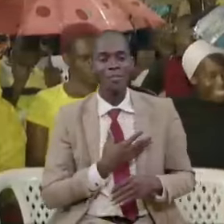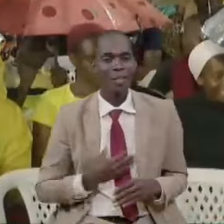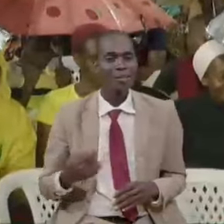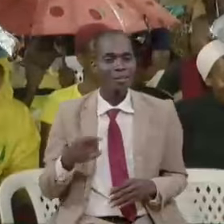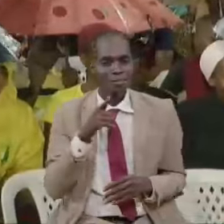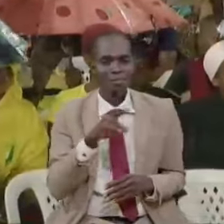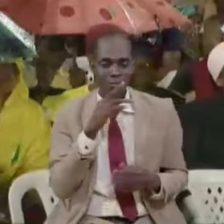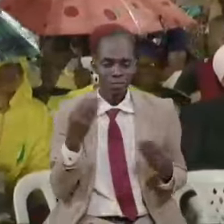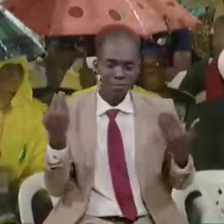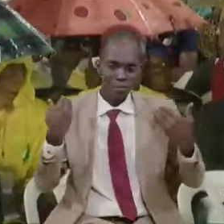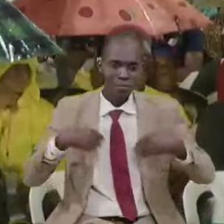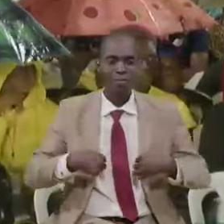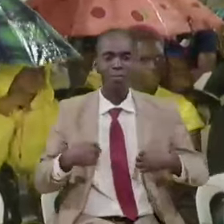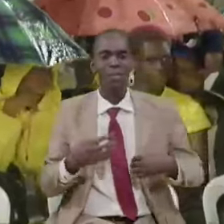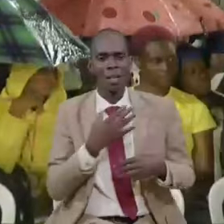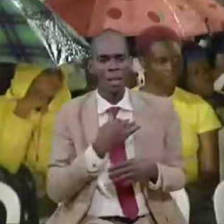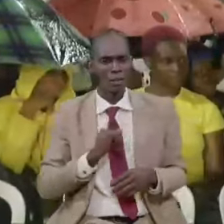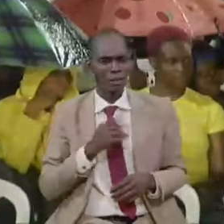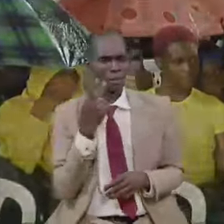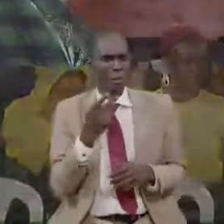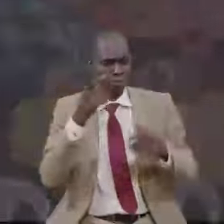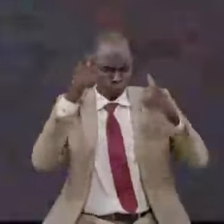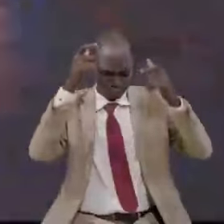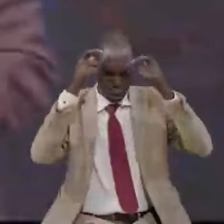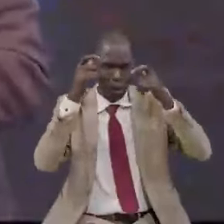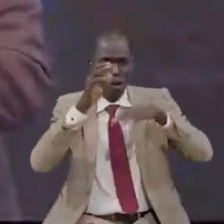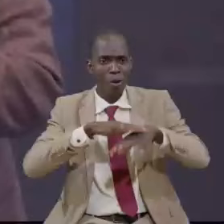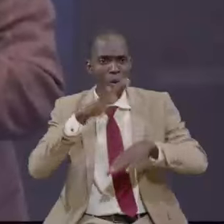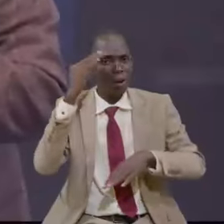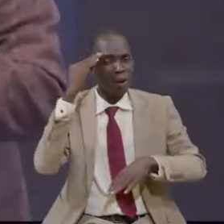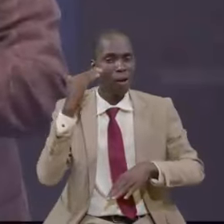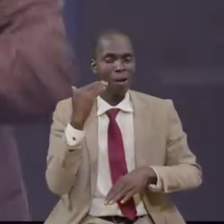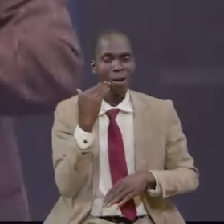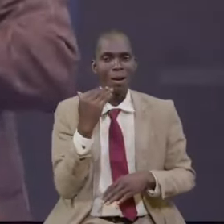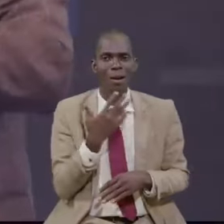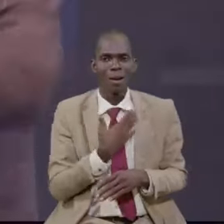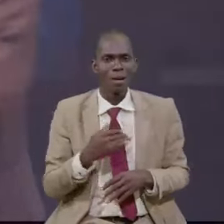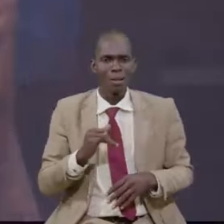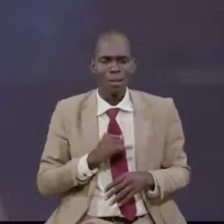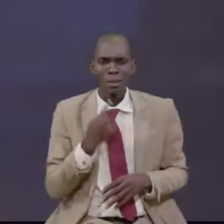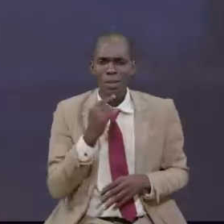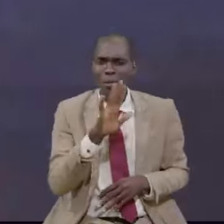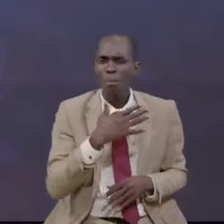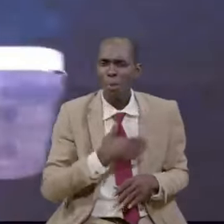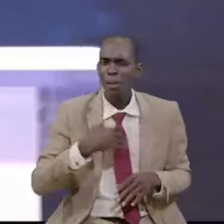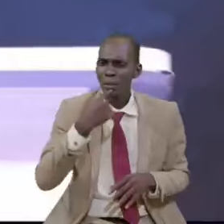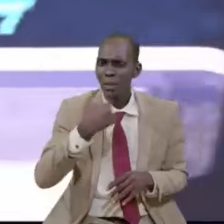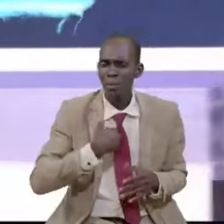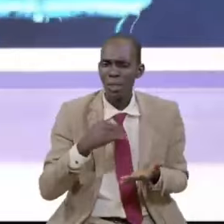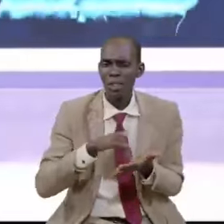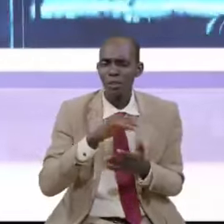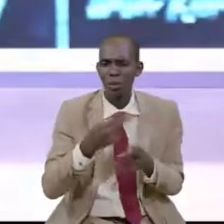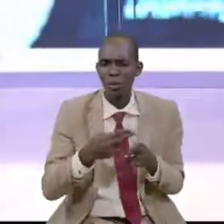crown on your head. And then I say, remind me, what's your name again? And you say